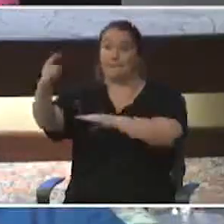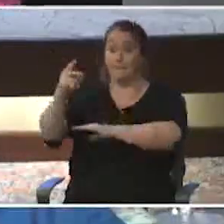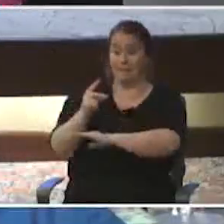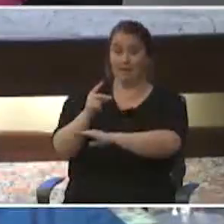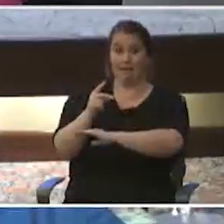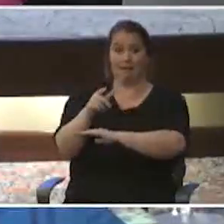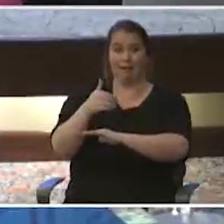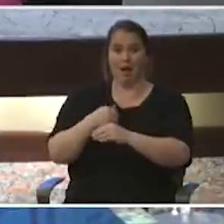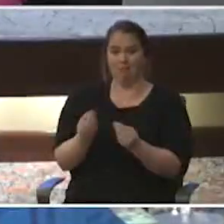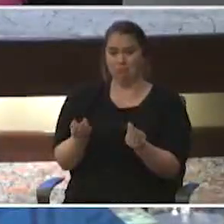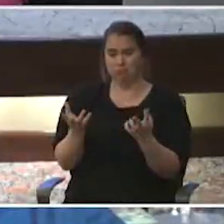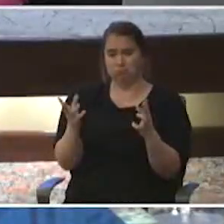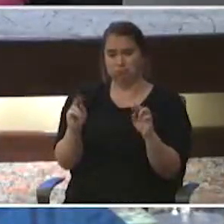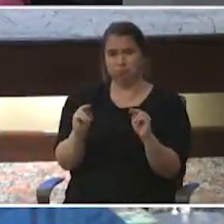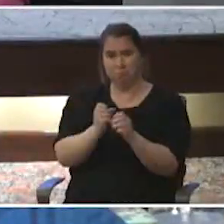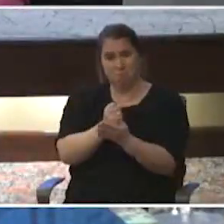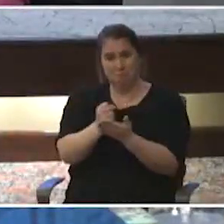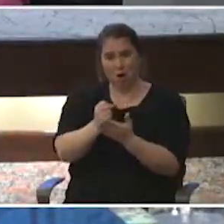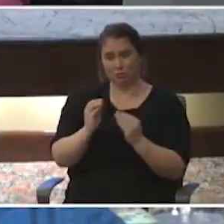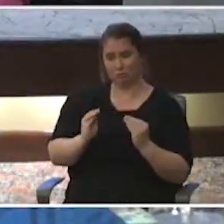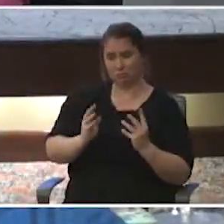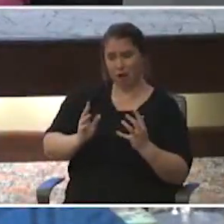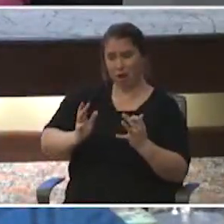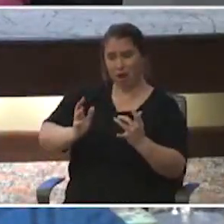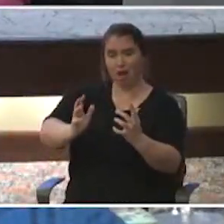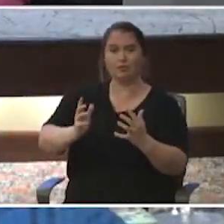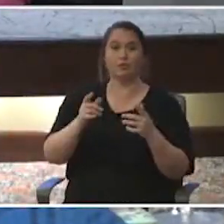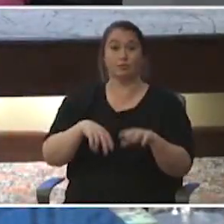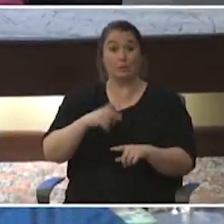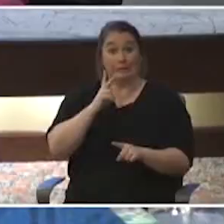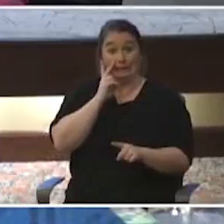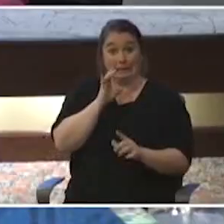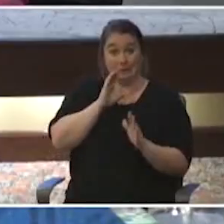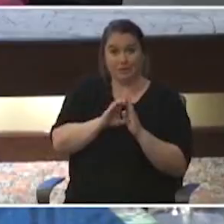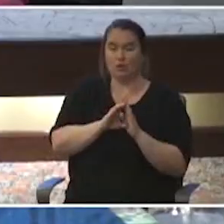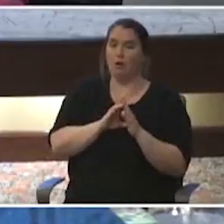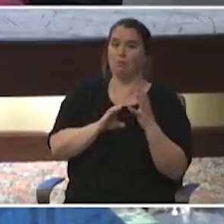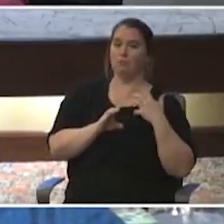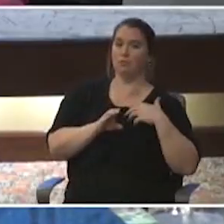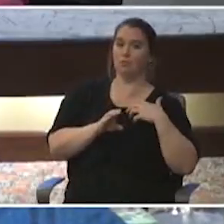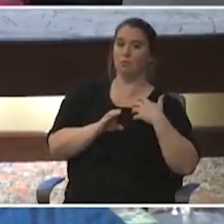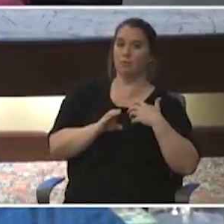on it. So when y'all see it, it's gonna be amazing and kind of just like a